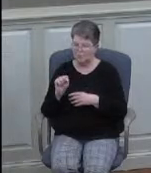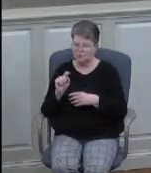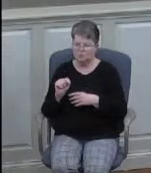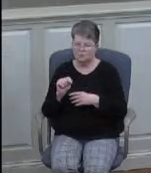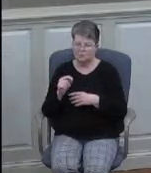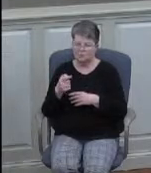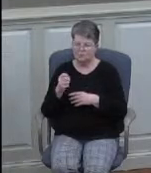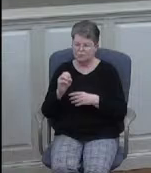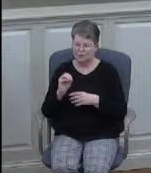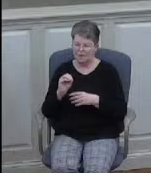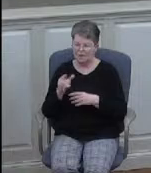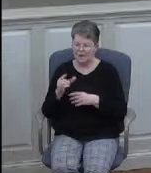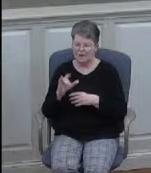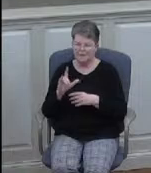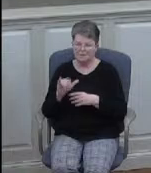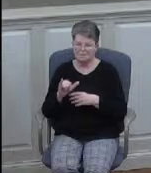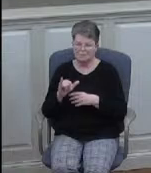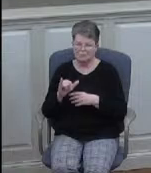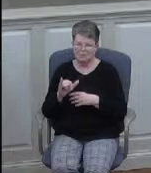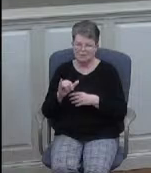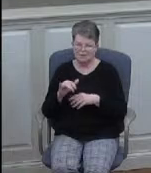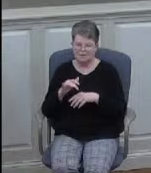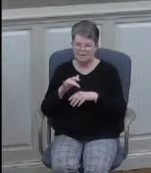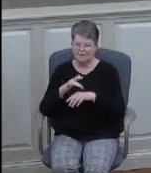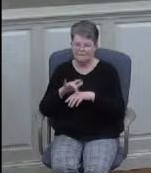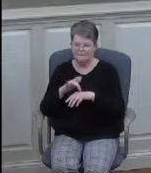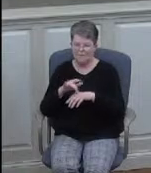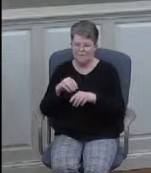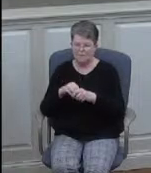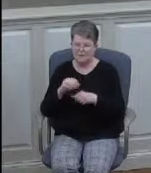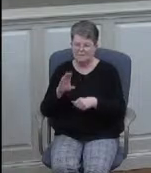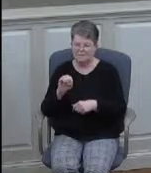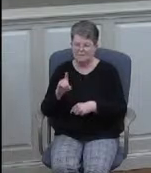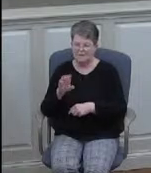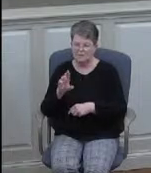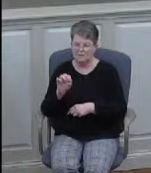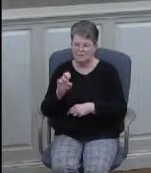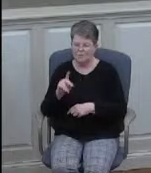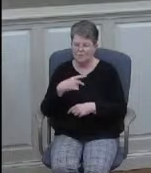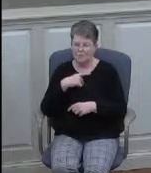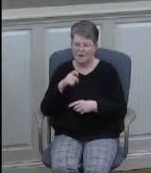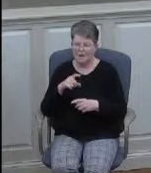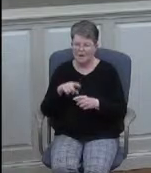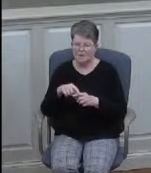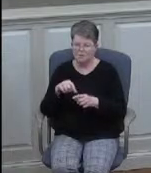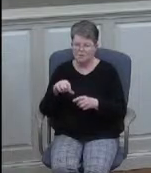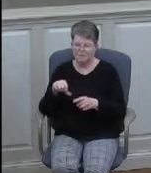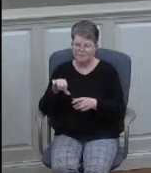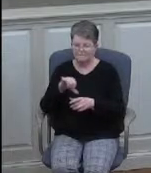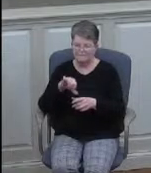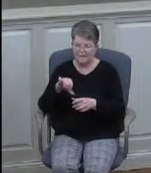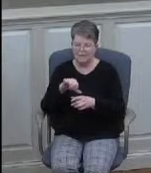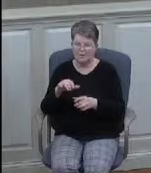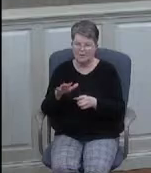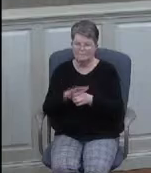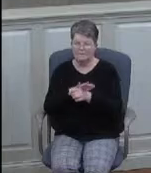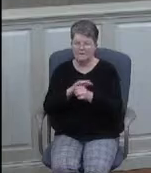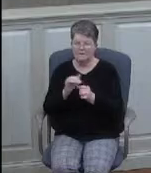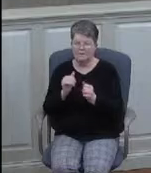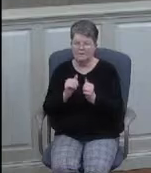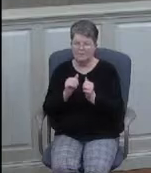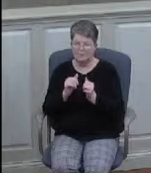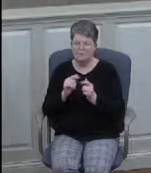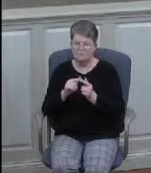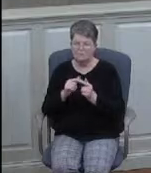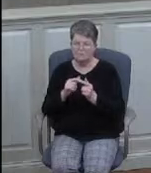kind of voids in the stone in the bedrock that we're having to fill with lean concrete to be able to bear